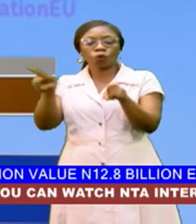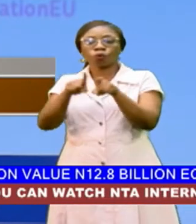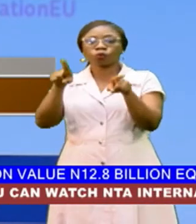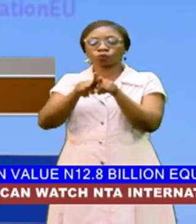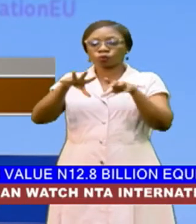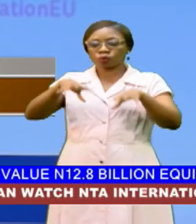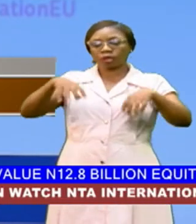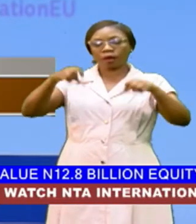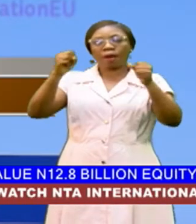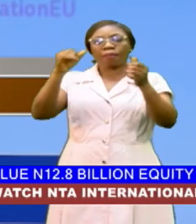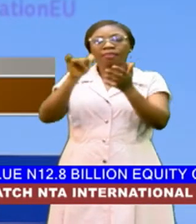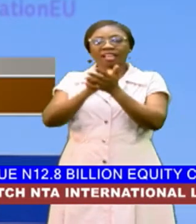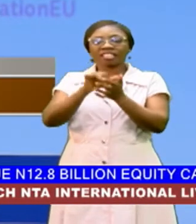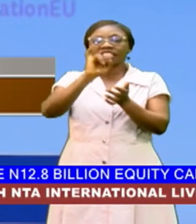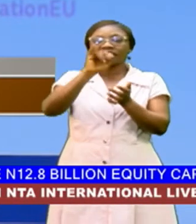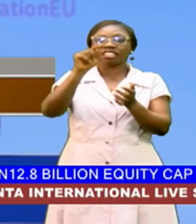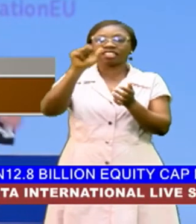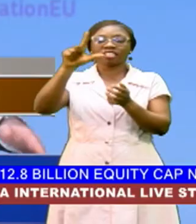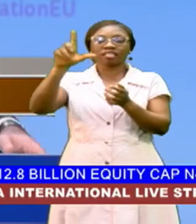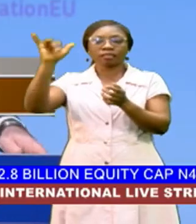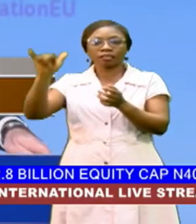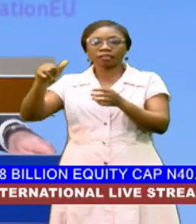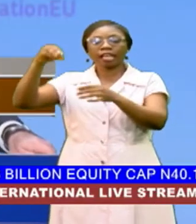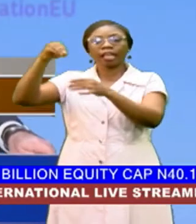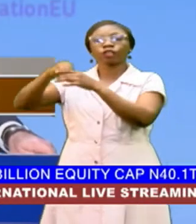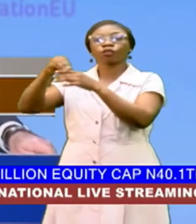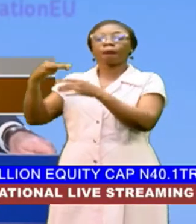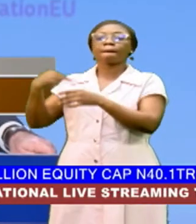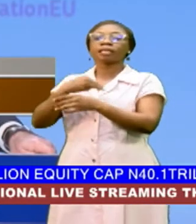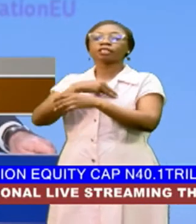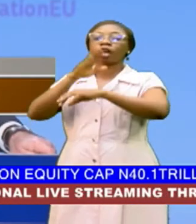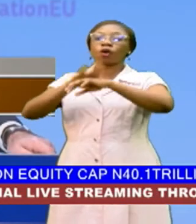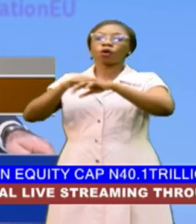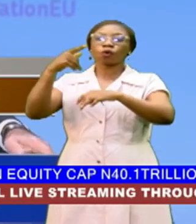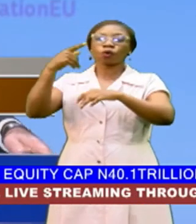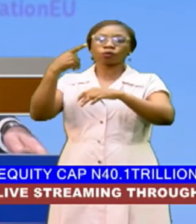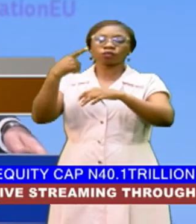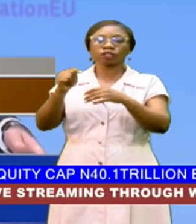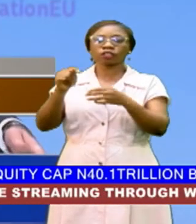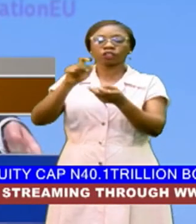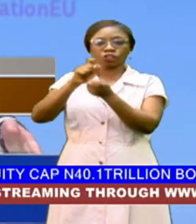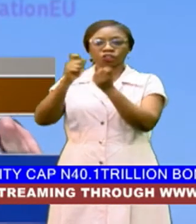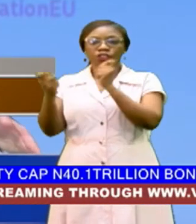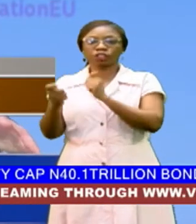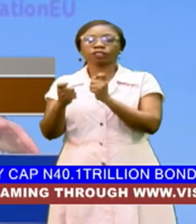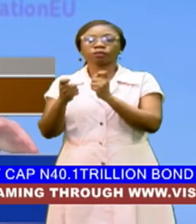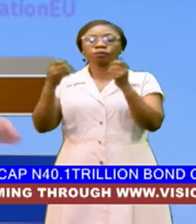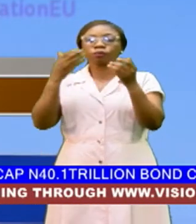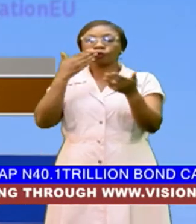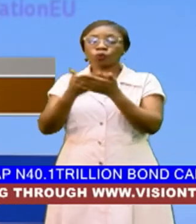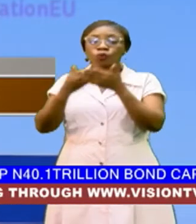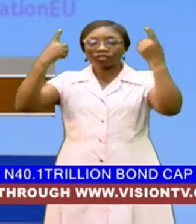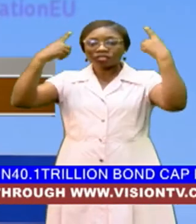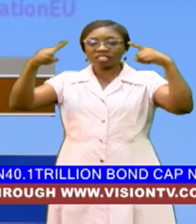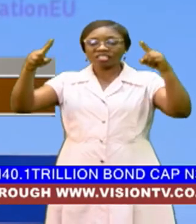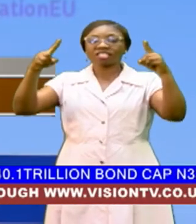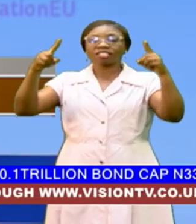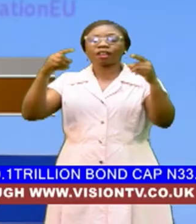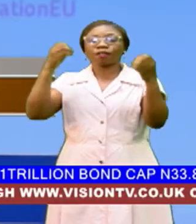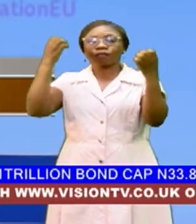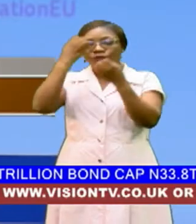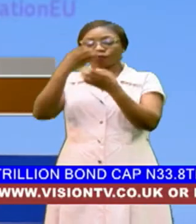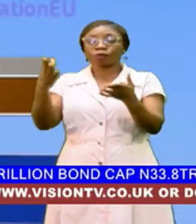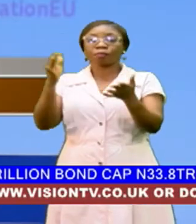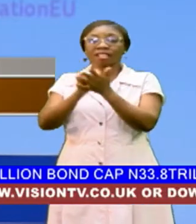accord. Italy's Interior Minister called the agreed reform a great success, saying frontline countries